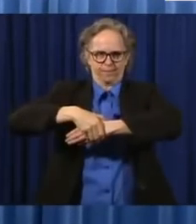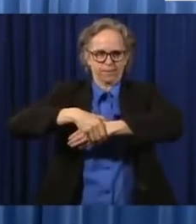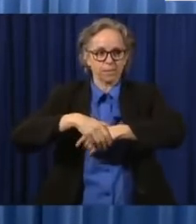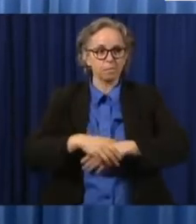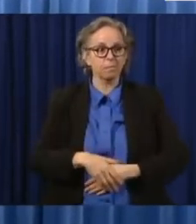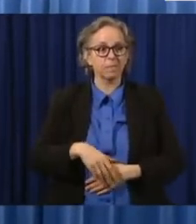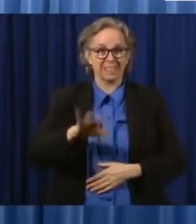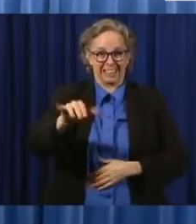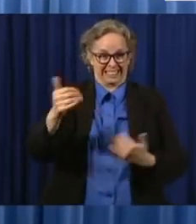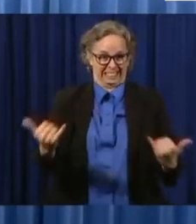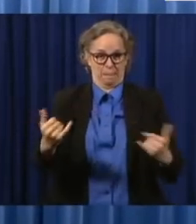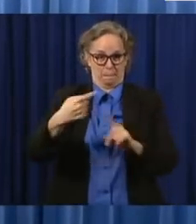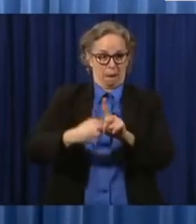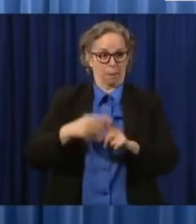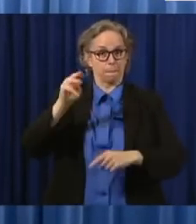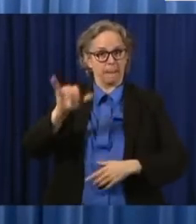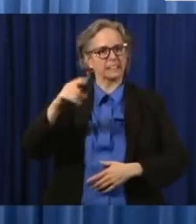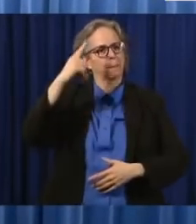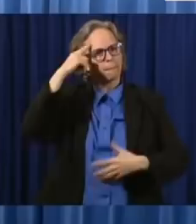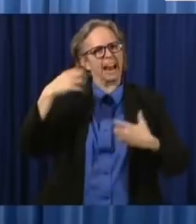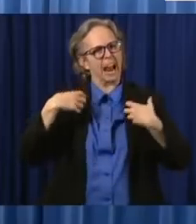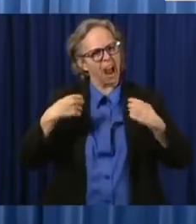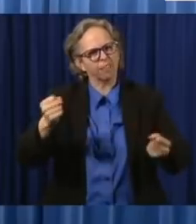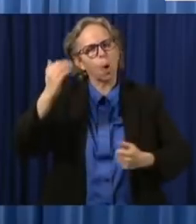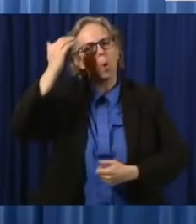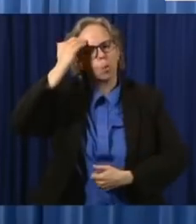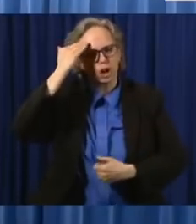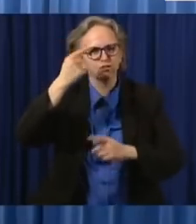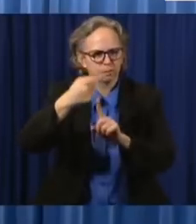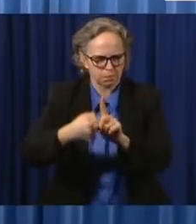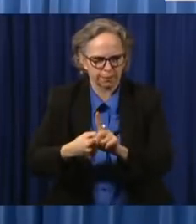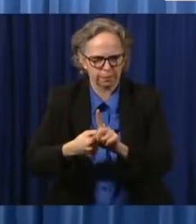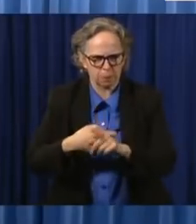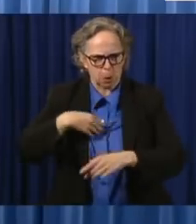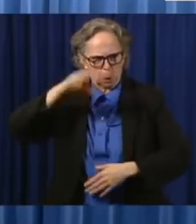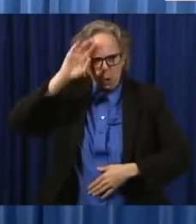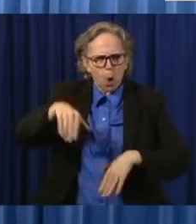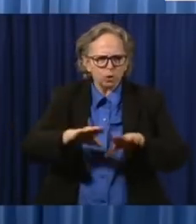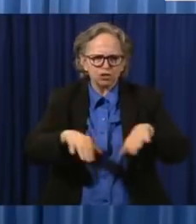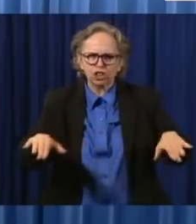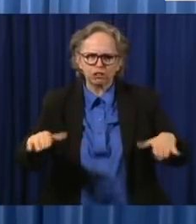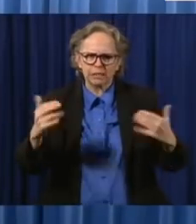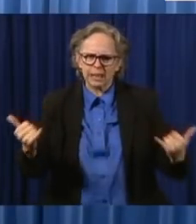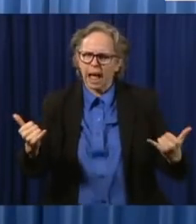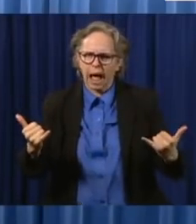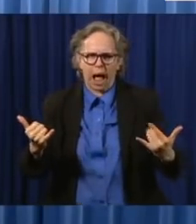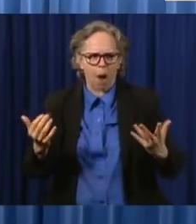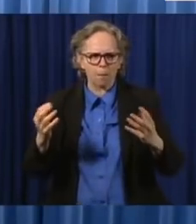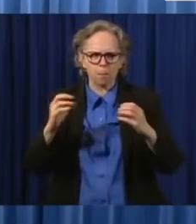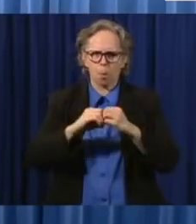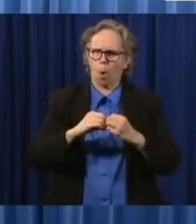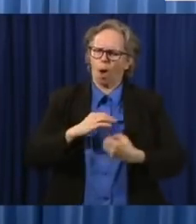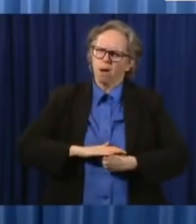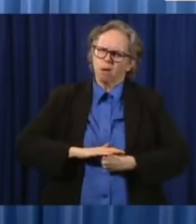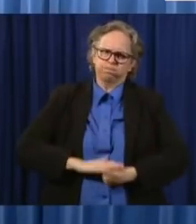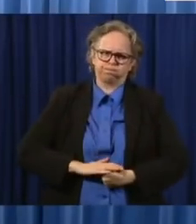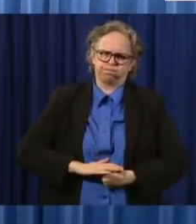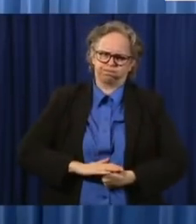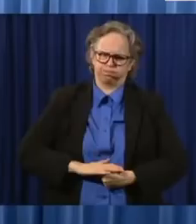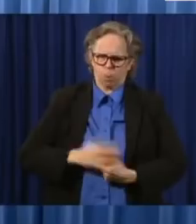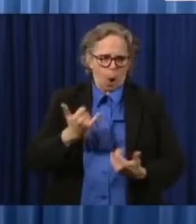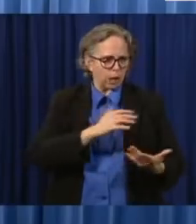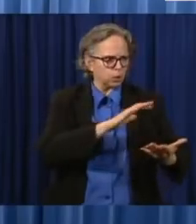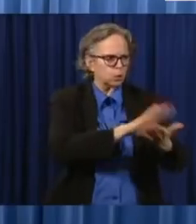Month. We know kids are going through extra stress right now. School disruptions,